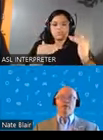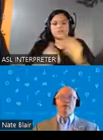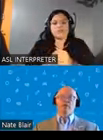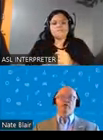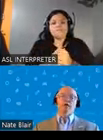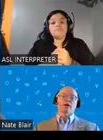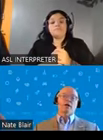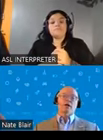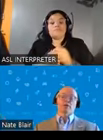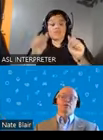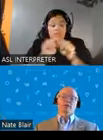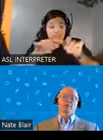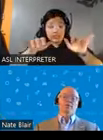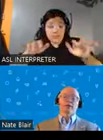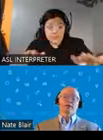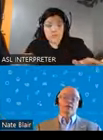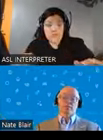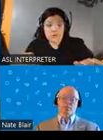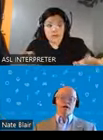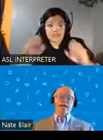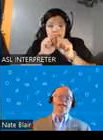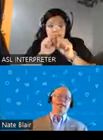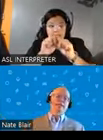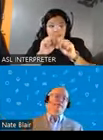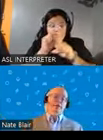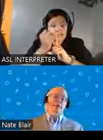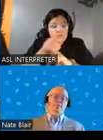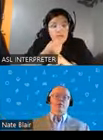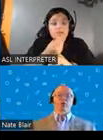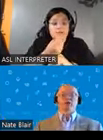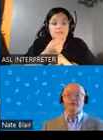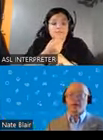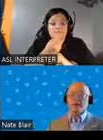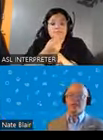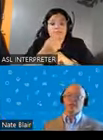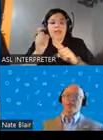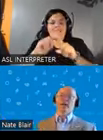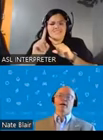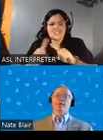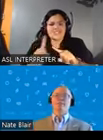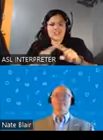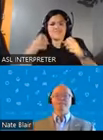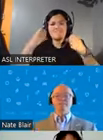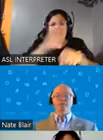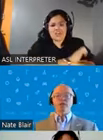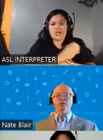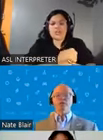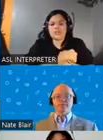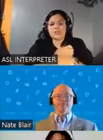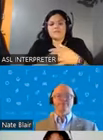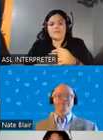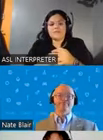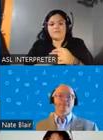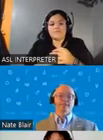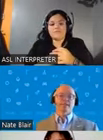distributed situation where the distributed PV is providing a significant portion of the energy to the